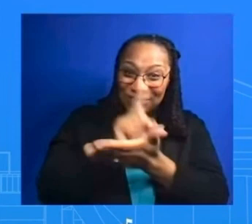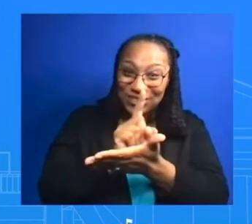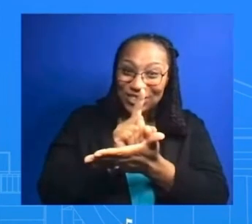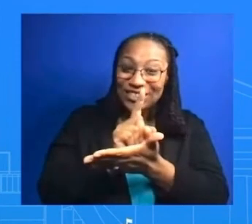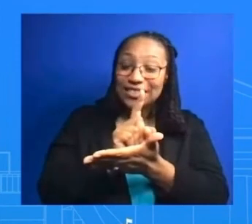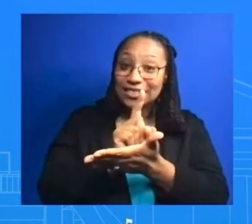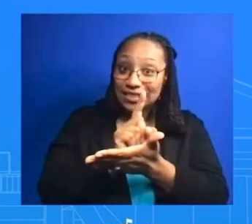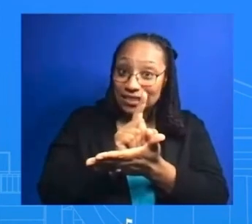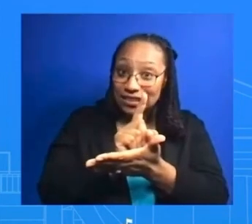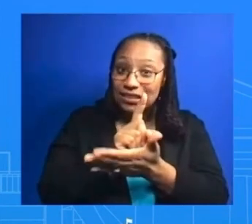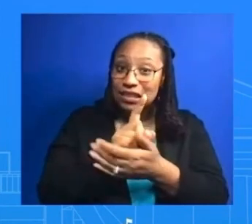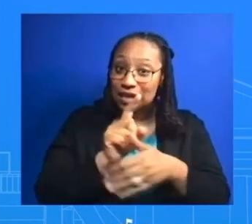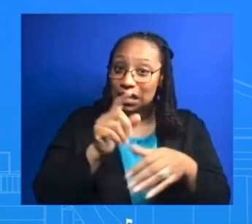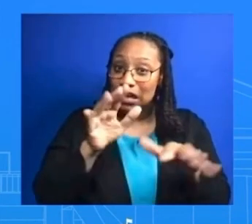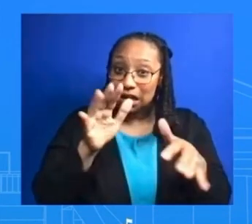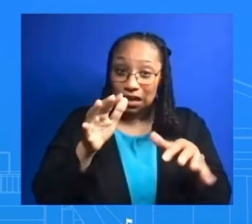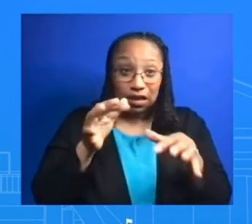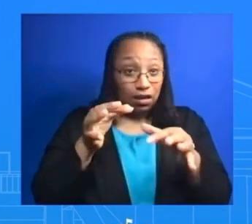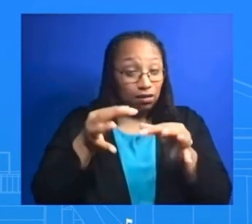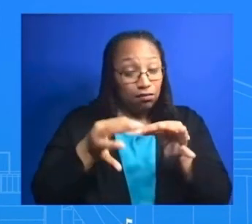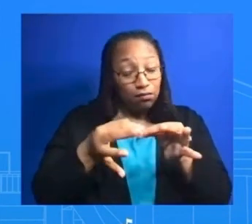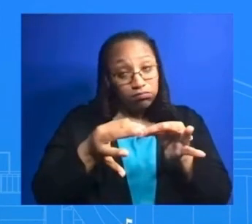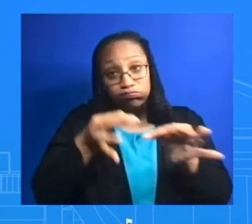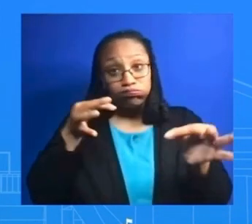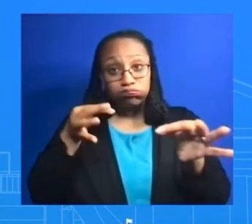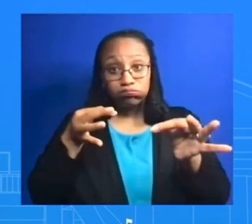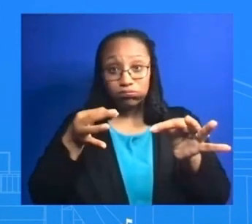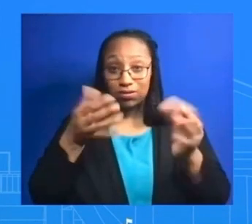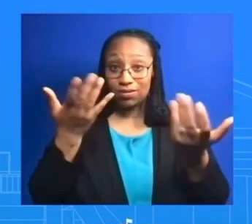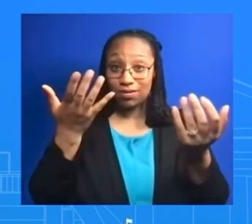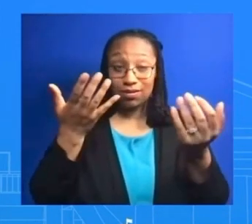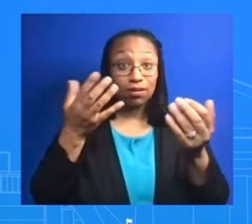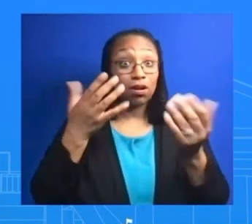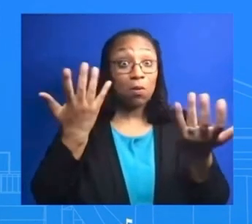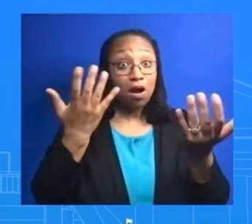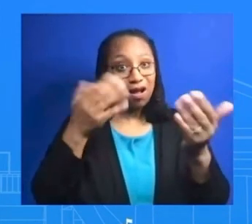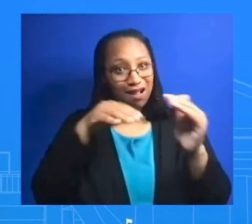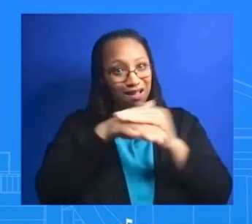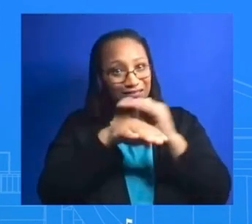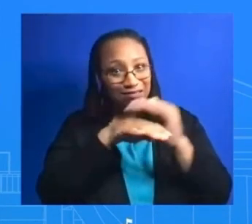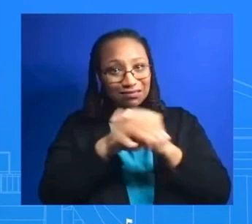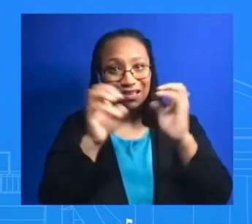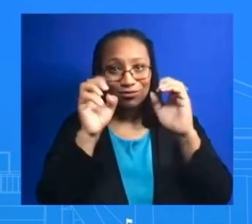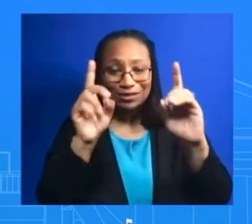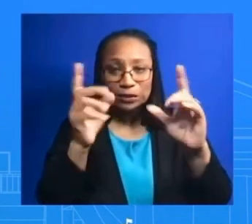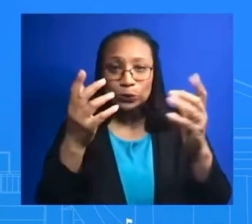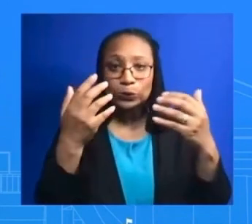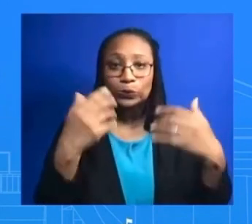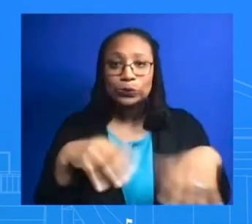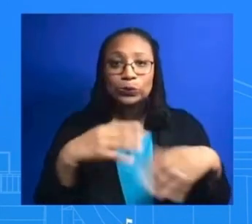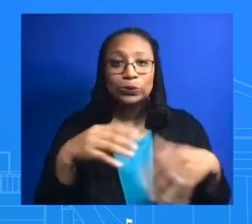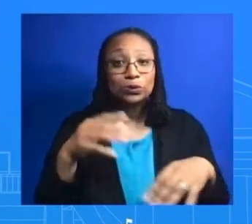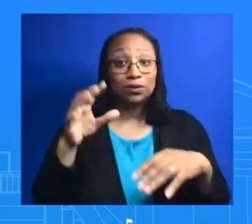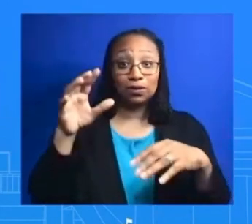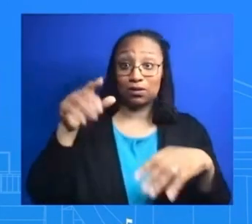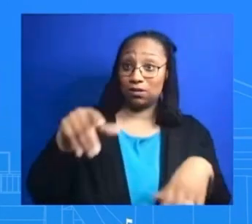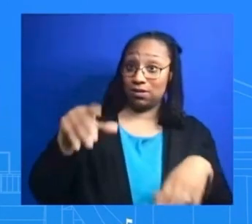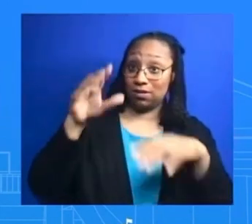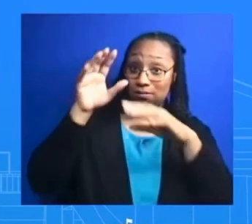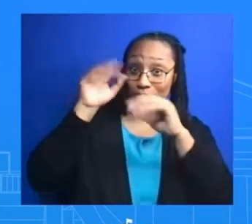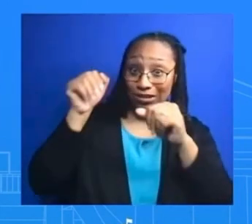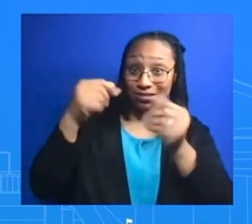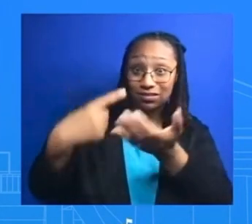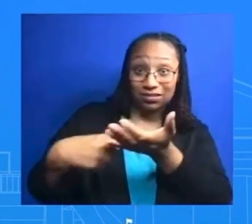higher education. And as you heard from the president today, the Supreme Court ruled against more than 40 million working